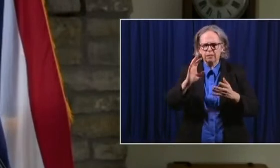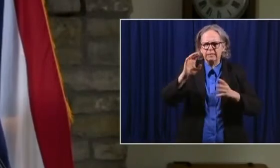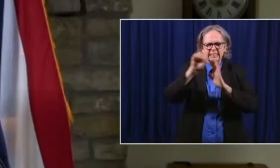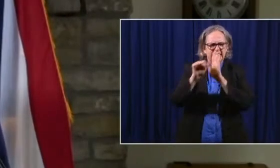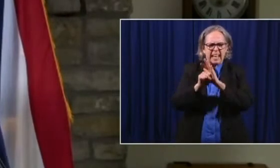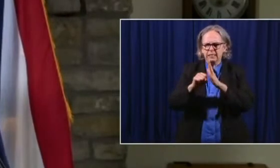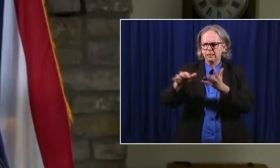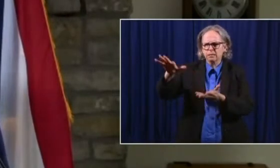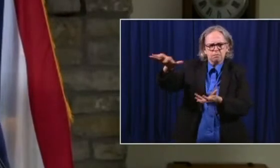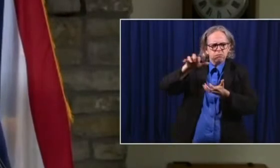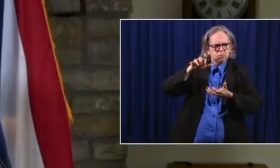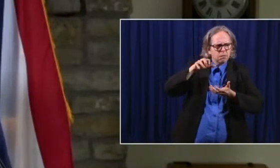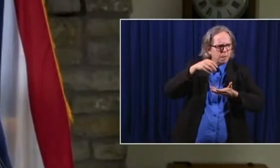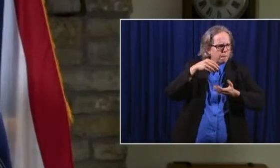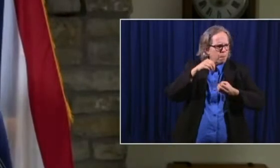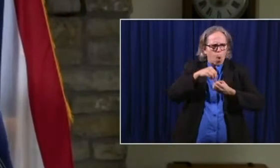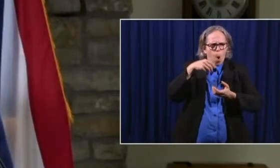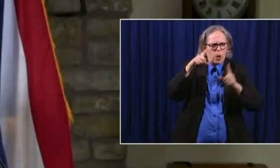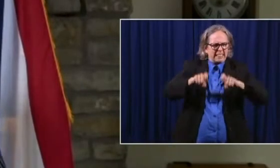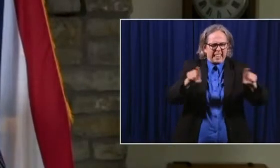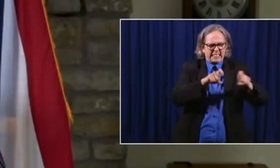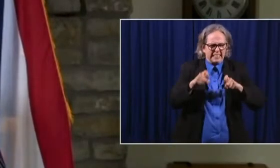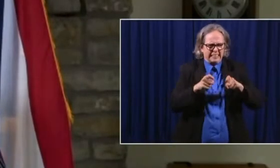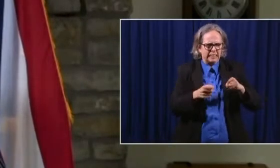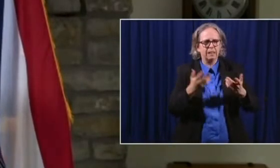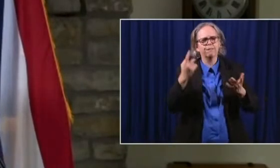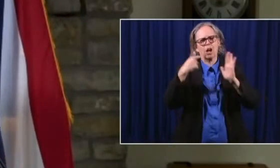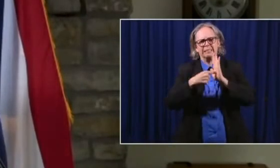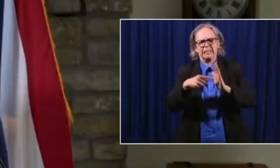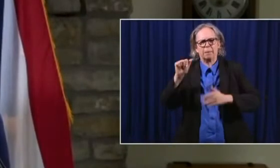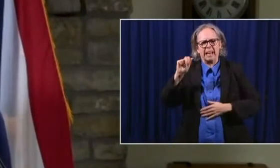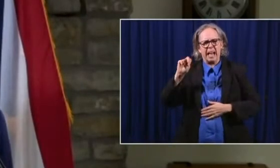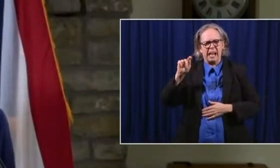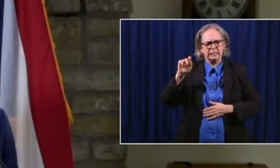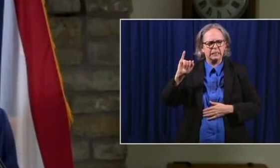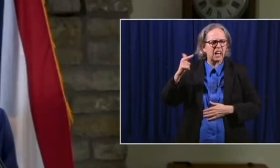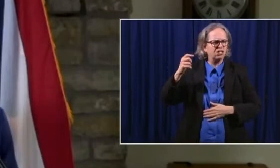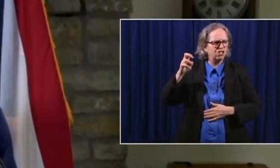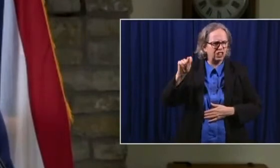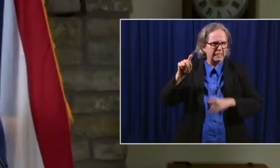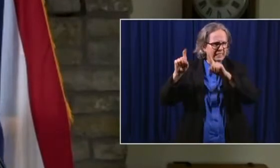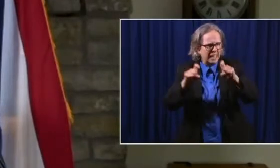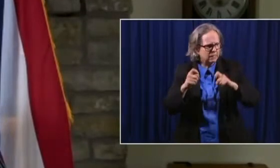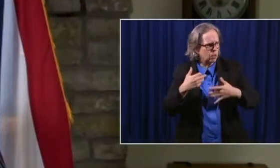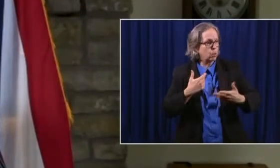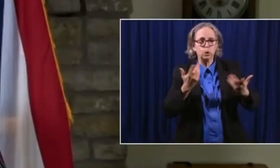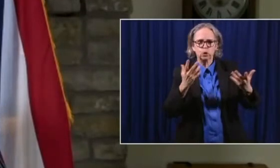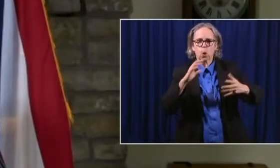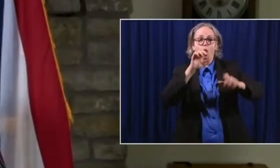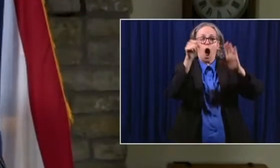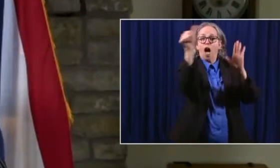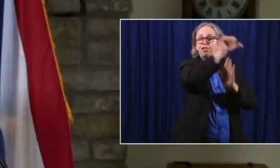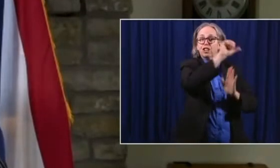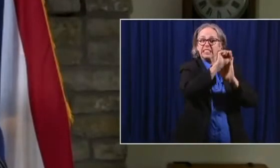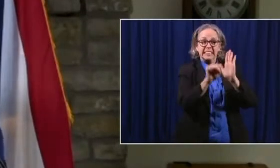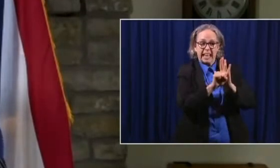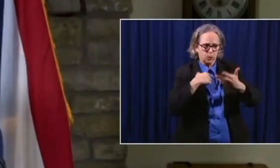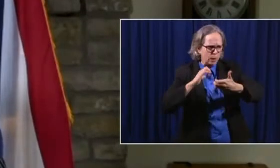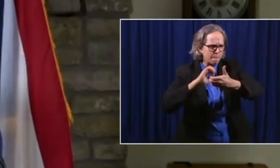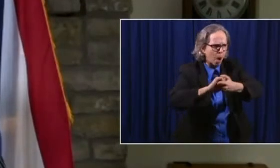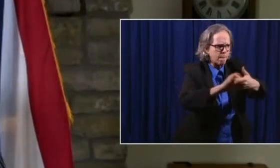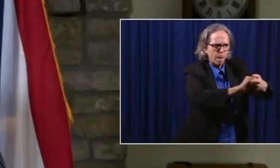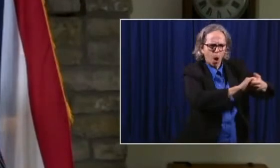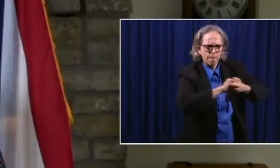testing as a screening tool. And again, we're looking at that and working with our scientists to